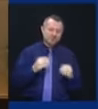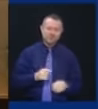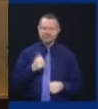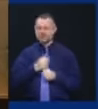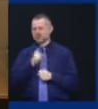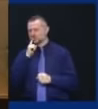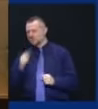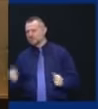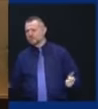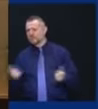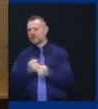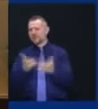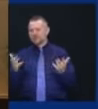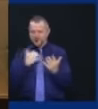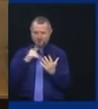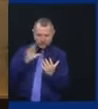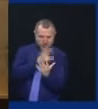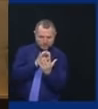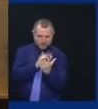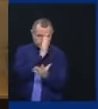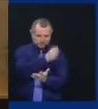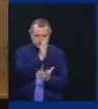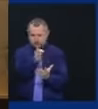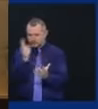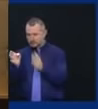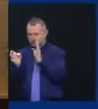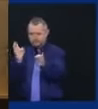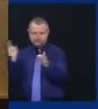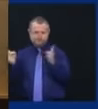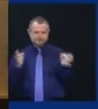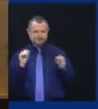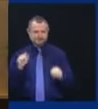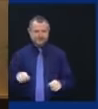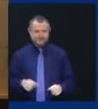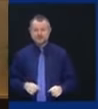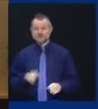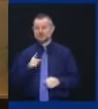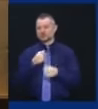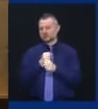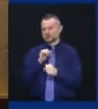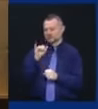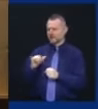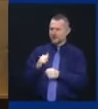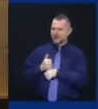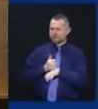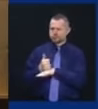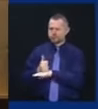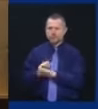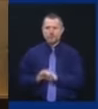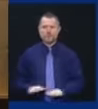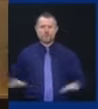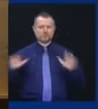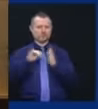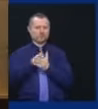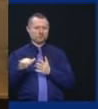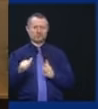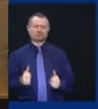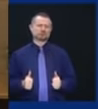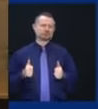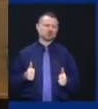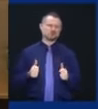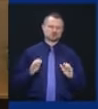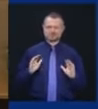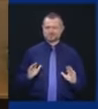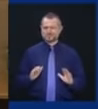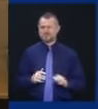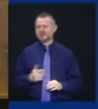multiple access points throughout Mount Vernon. You've been creating max vaccination sites all over the state and pop-up sites as well.